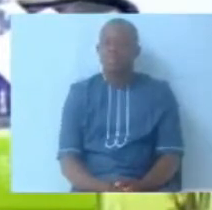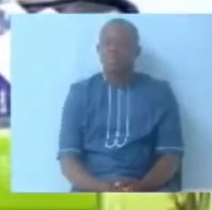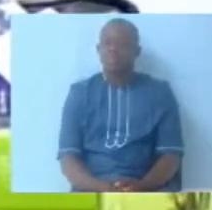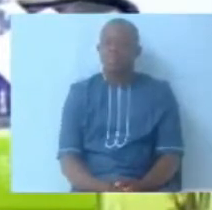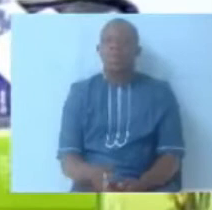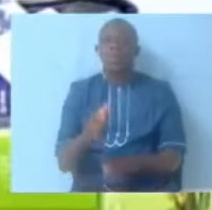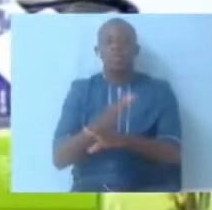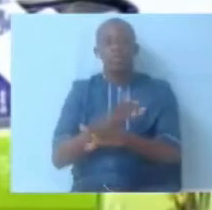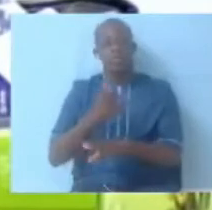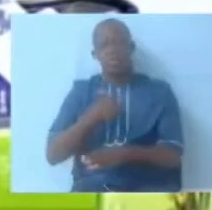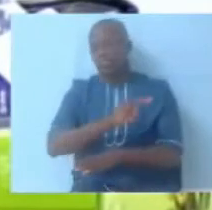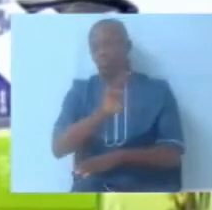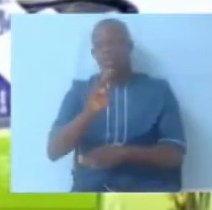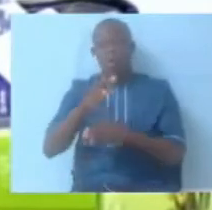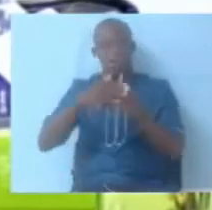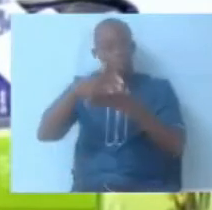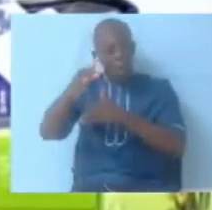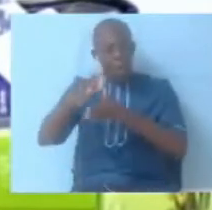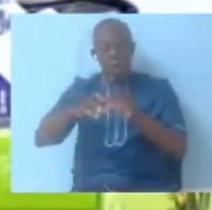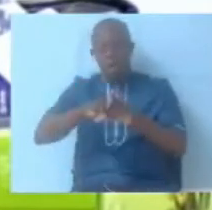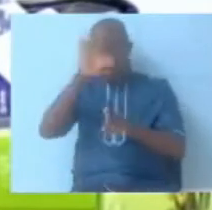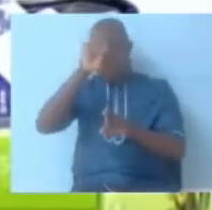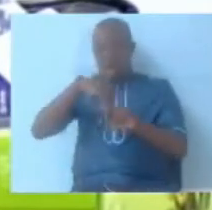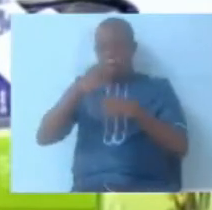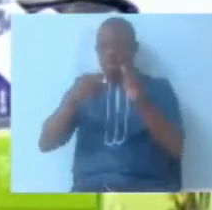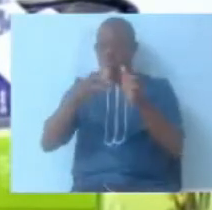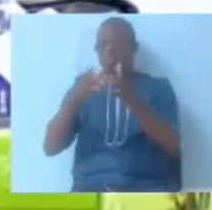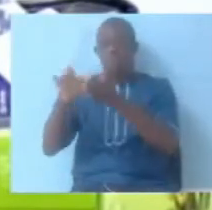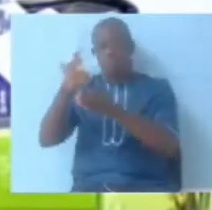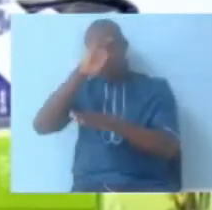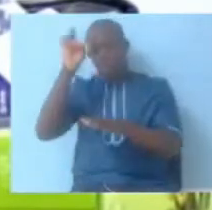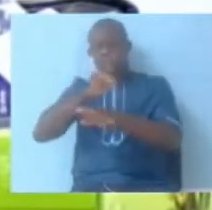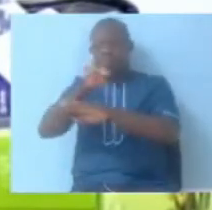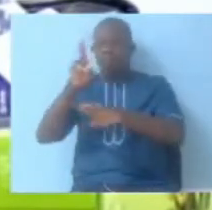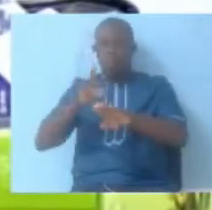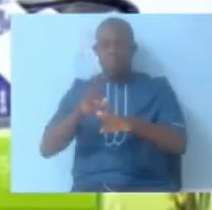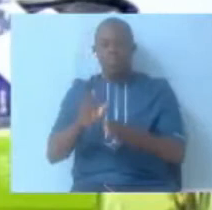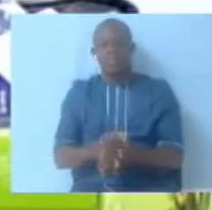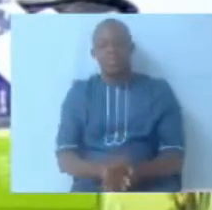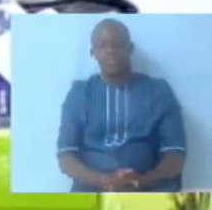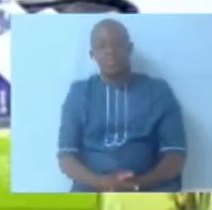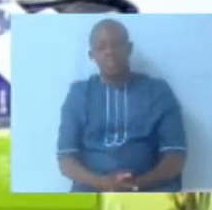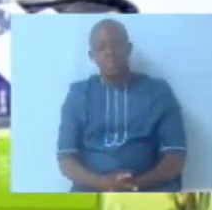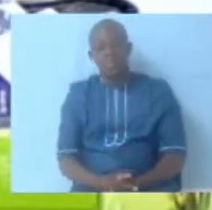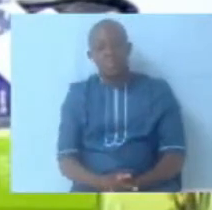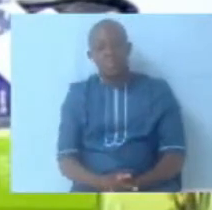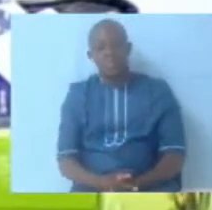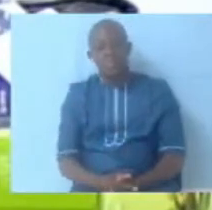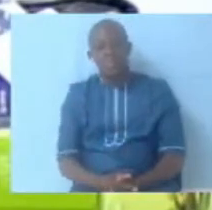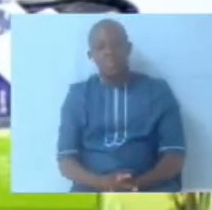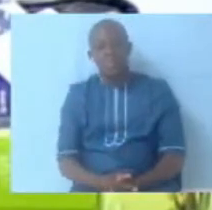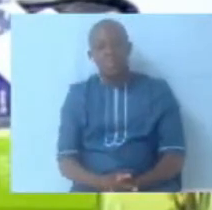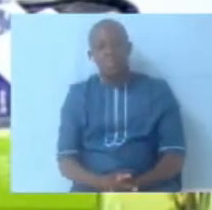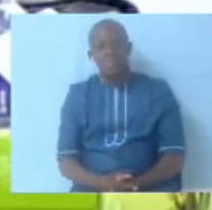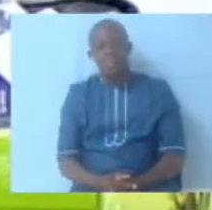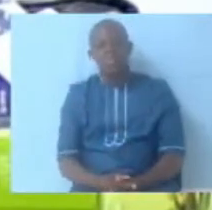establishment. Yotembo man chokinyo la bamandi musoto do ko nyim bundala. But Magistrate Onya, who was with me in Banyul Magistrate's